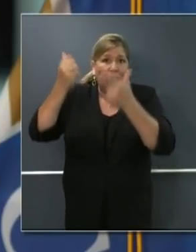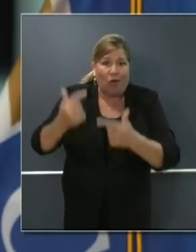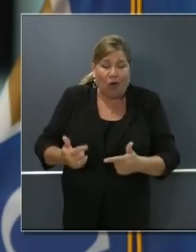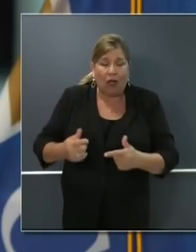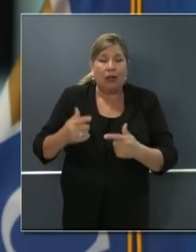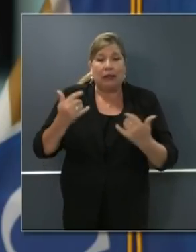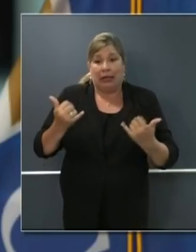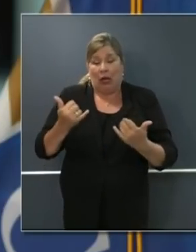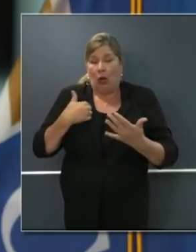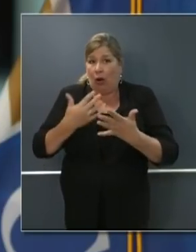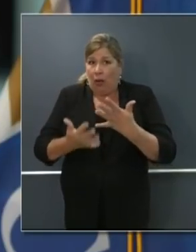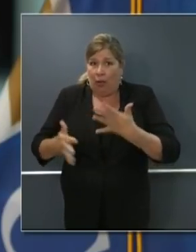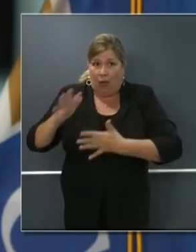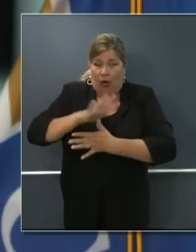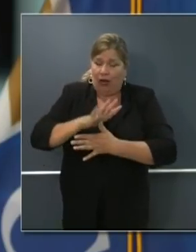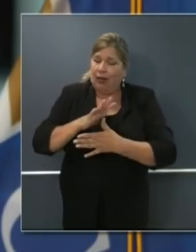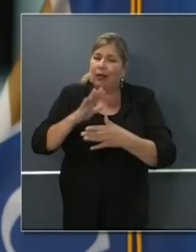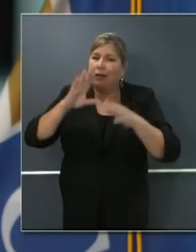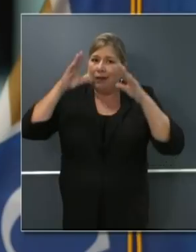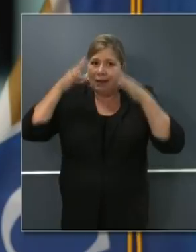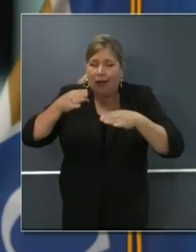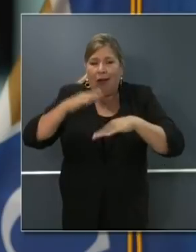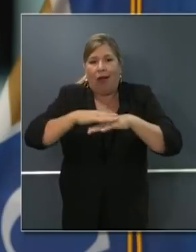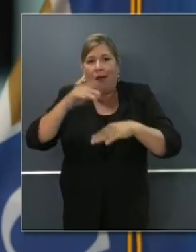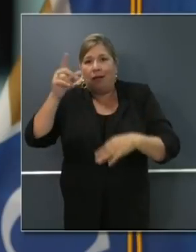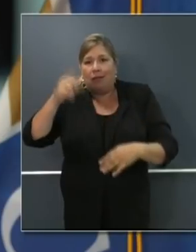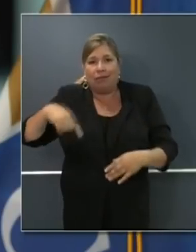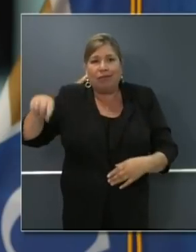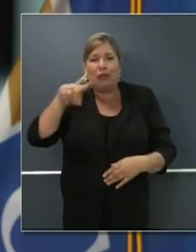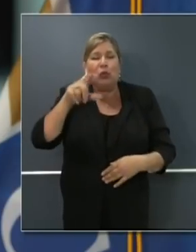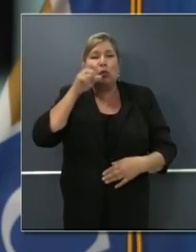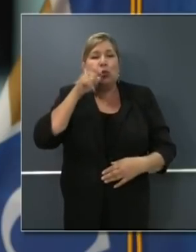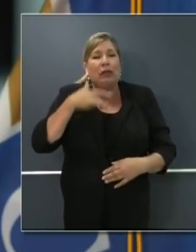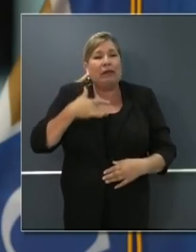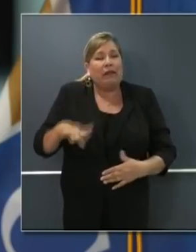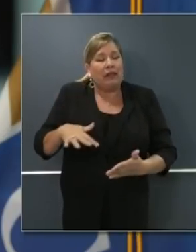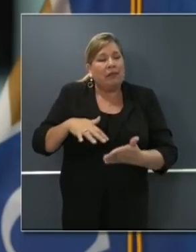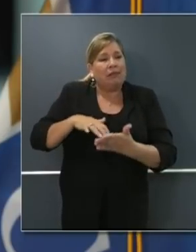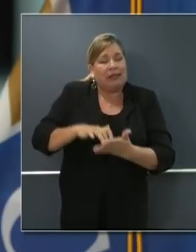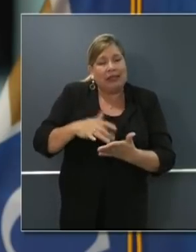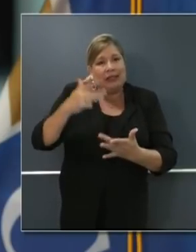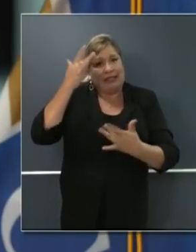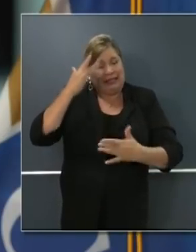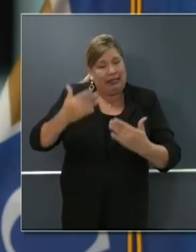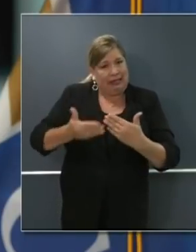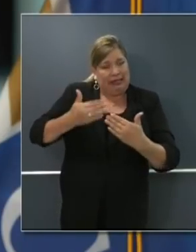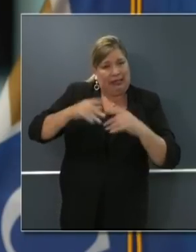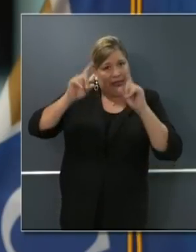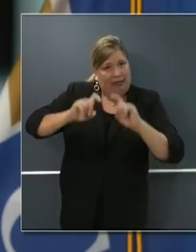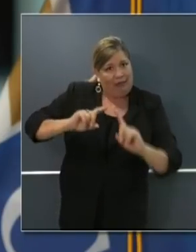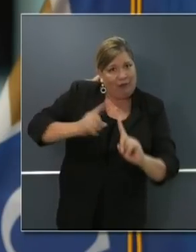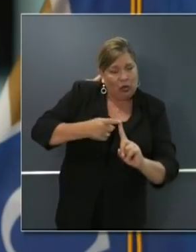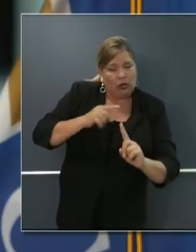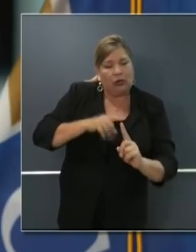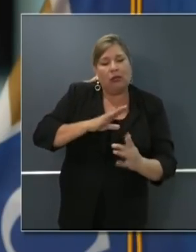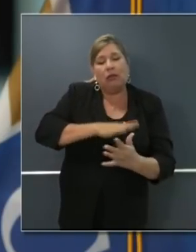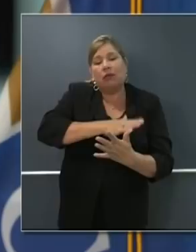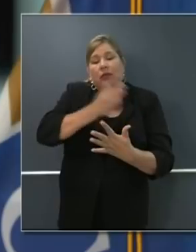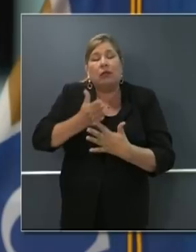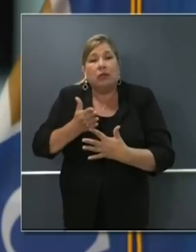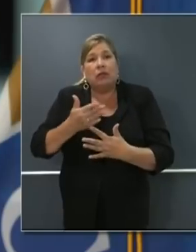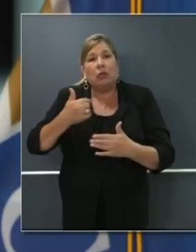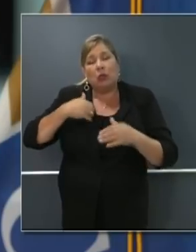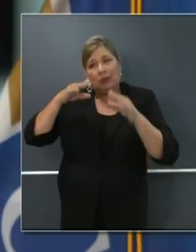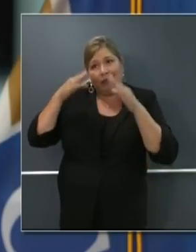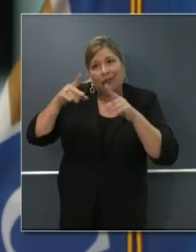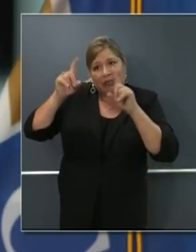Californians and make sure that our health care workforce, our first responders are prioritized. As you know, we made some announcements around